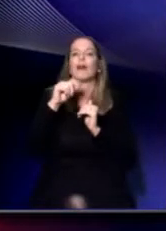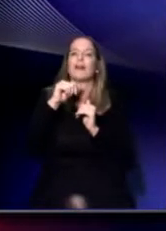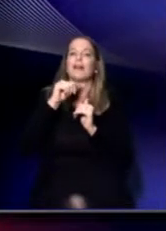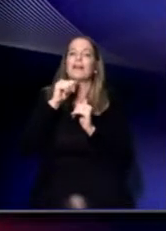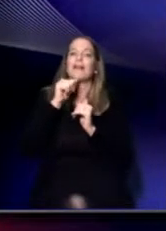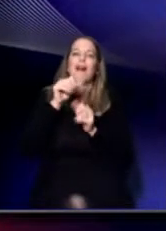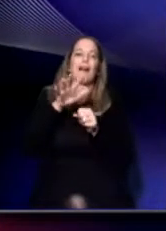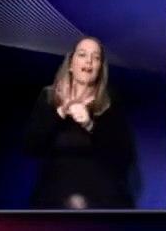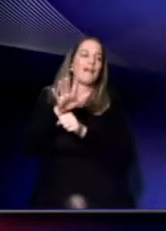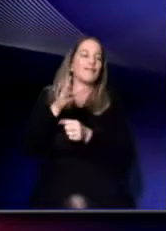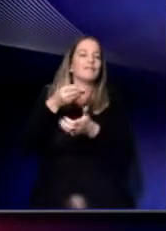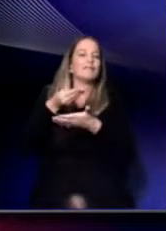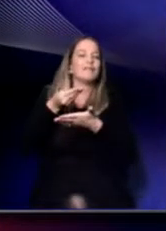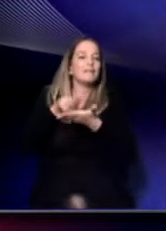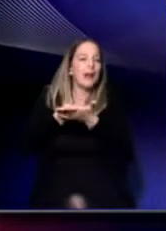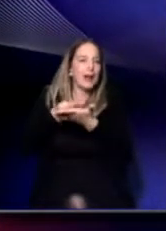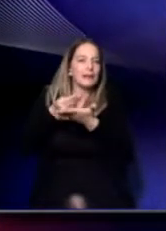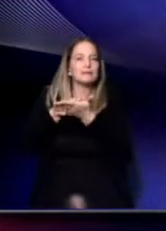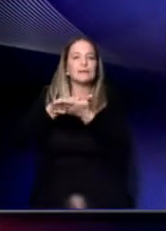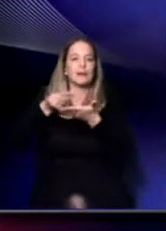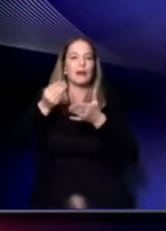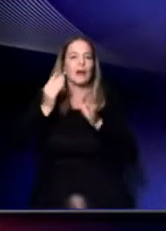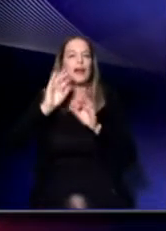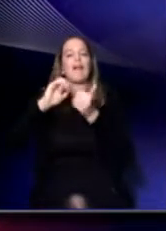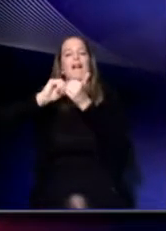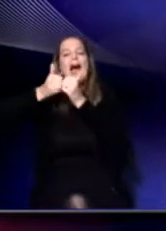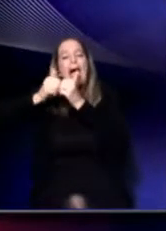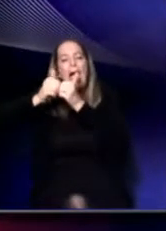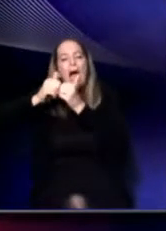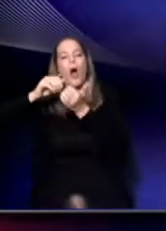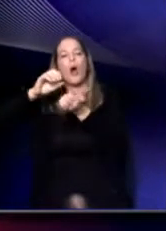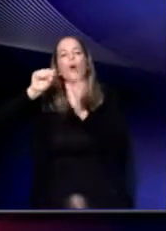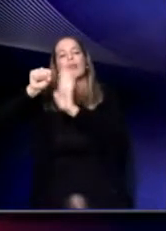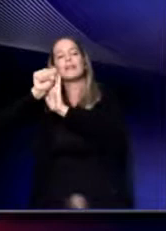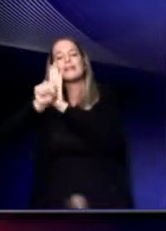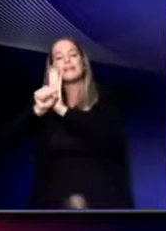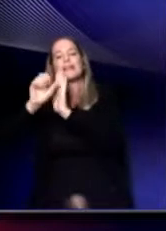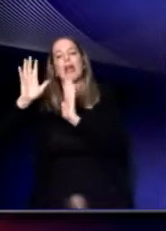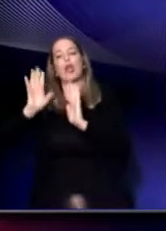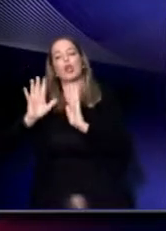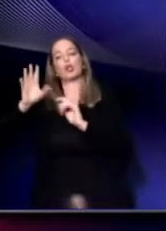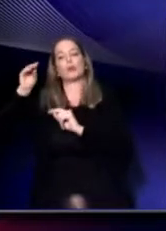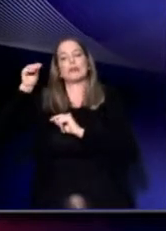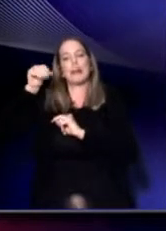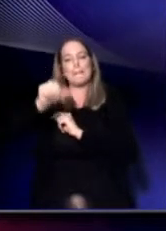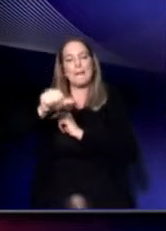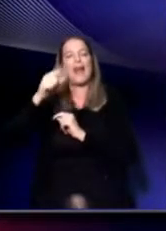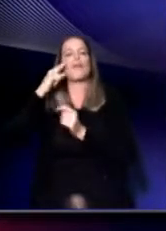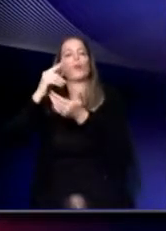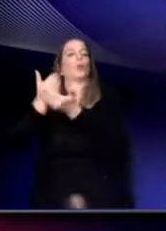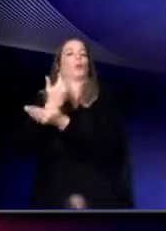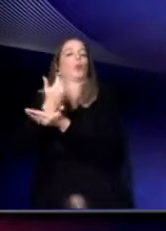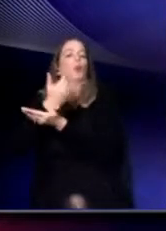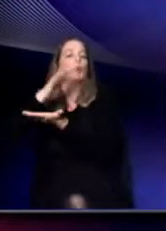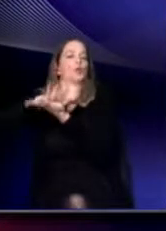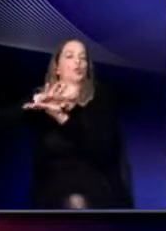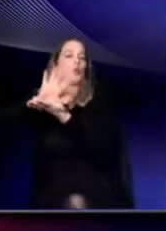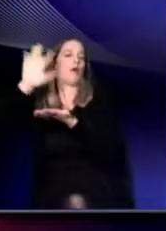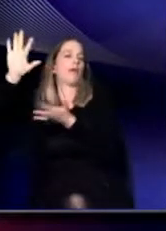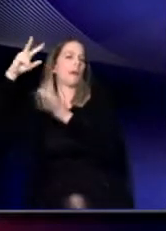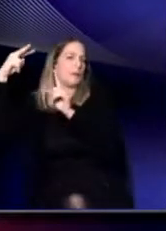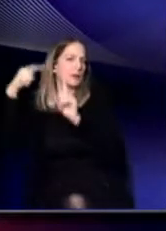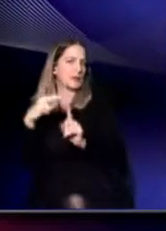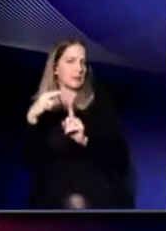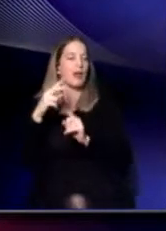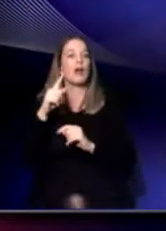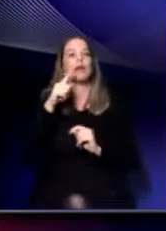rate for how the state used to pay for new schools. So I think the superintendent is on the